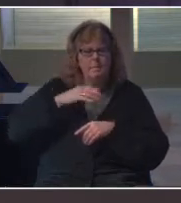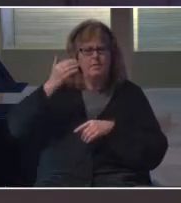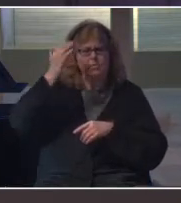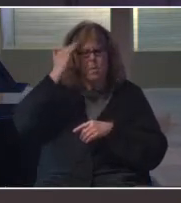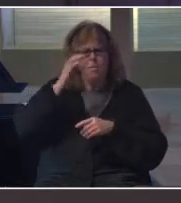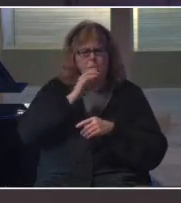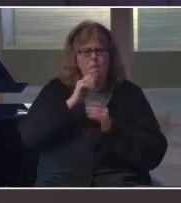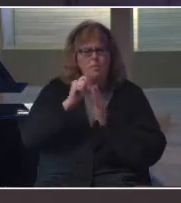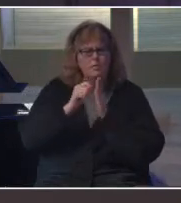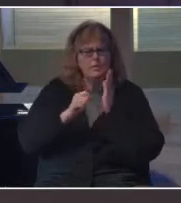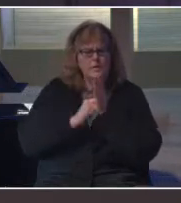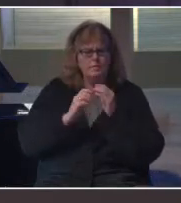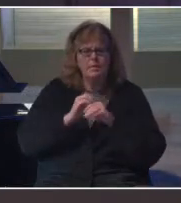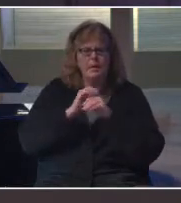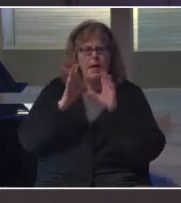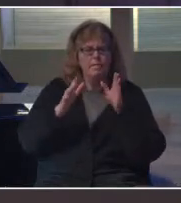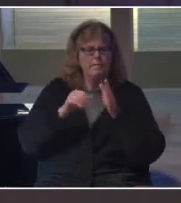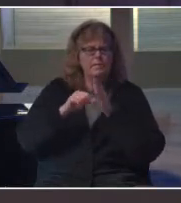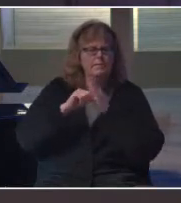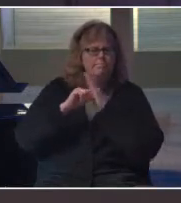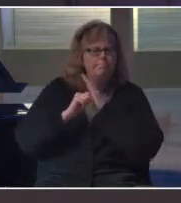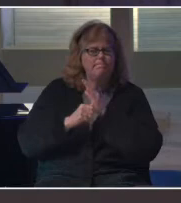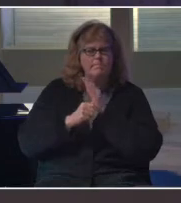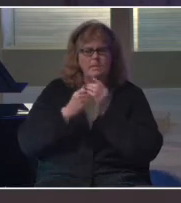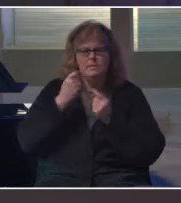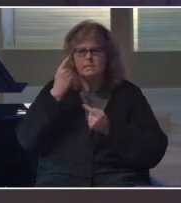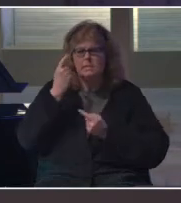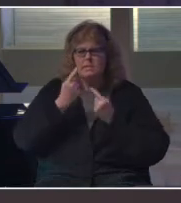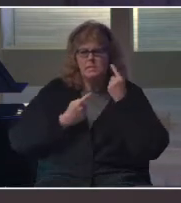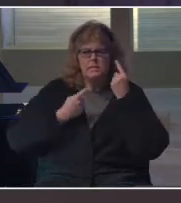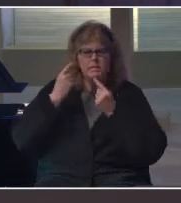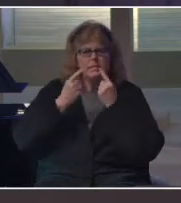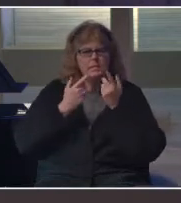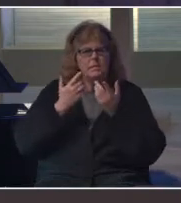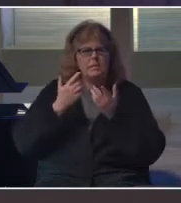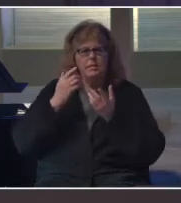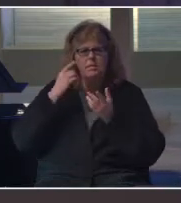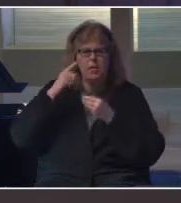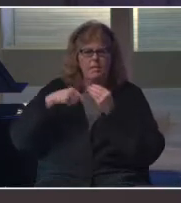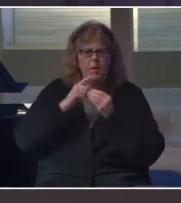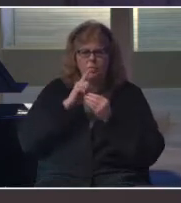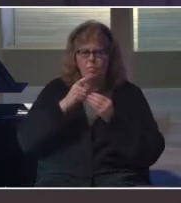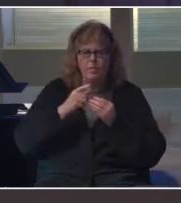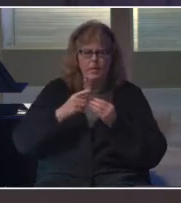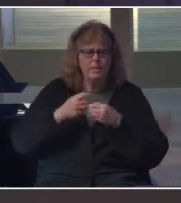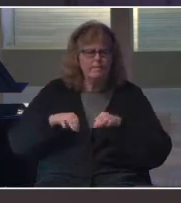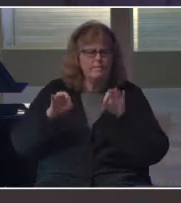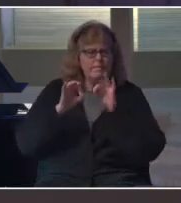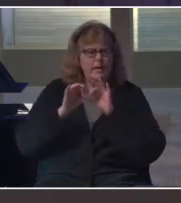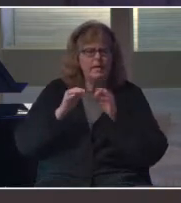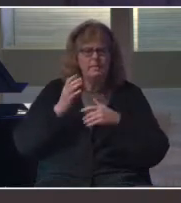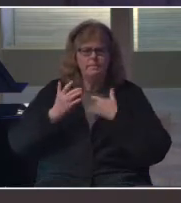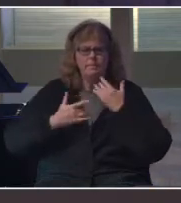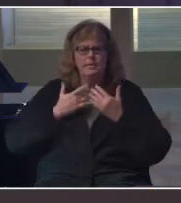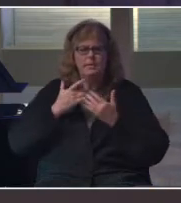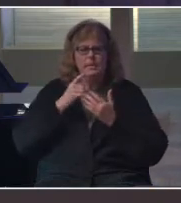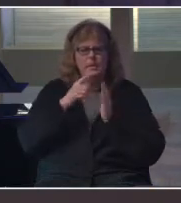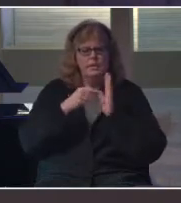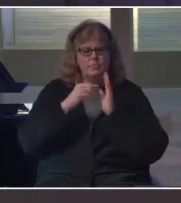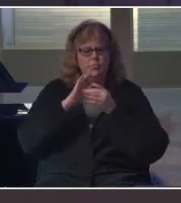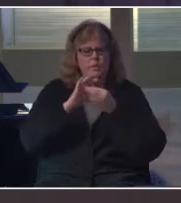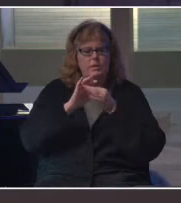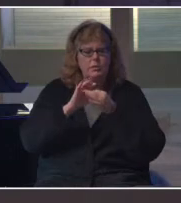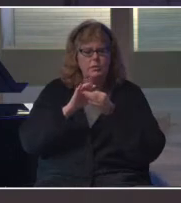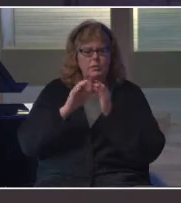Old Testament. He had obviously put significant thought into it, but it was real. It was vital. The relationship that he was demonstrating as